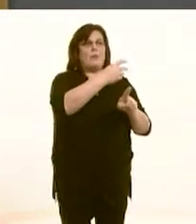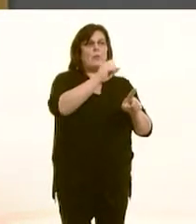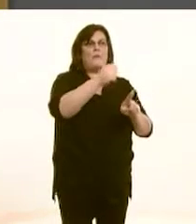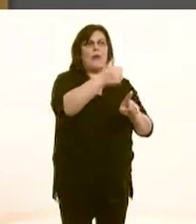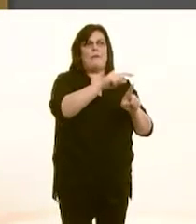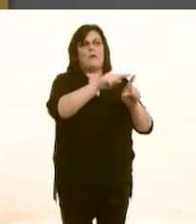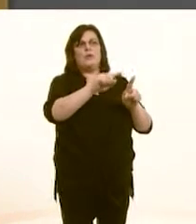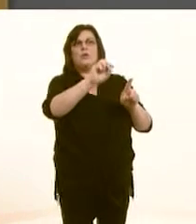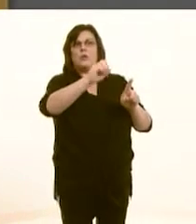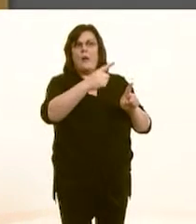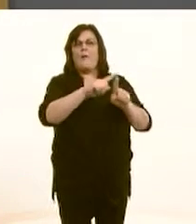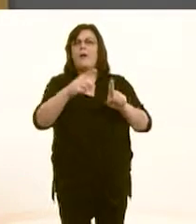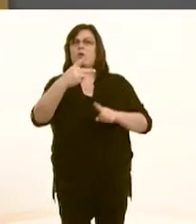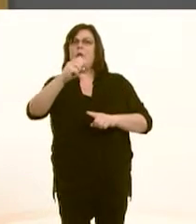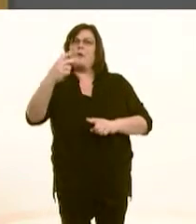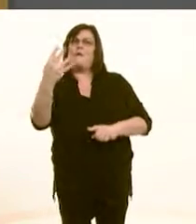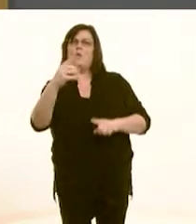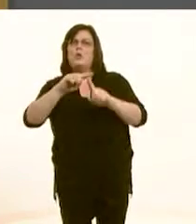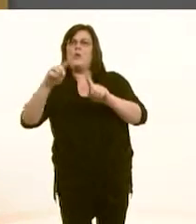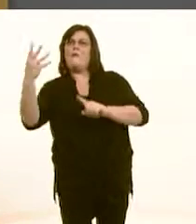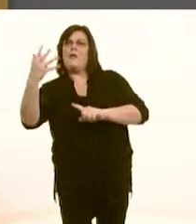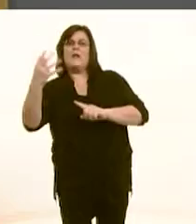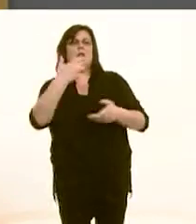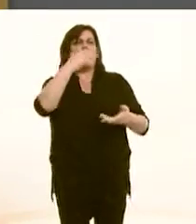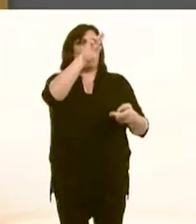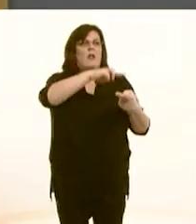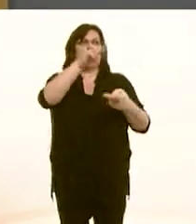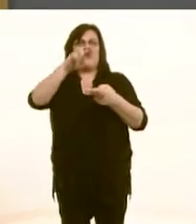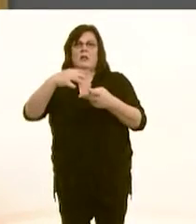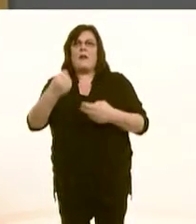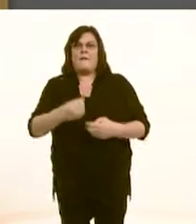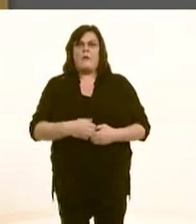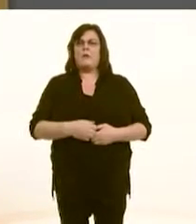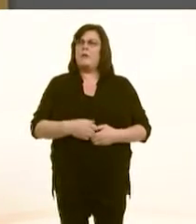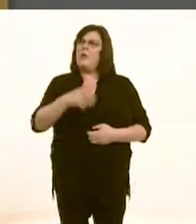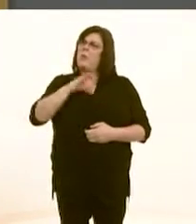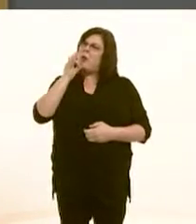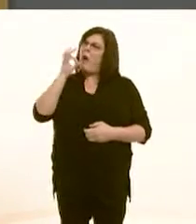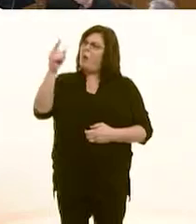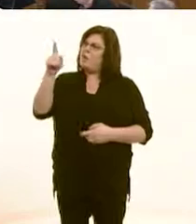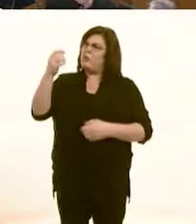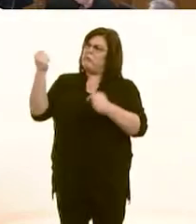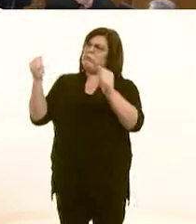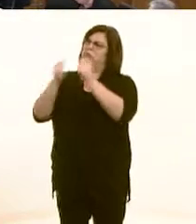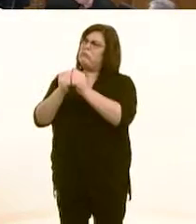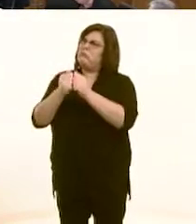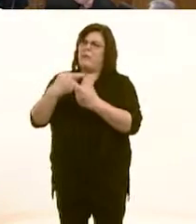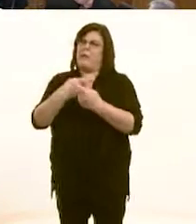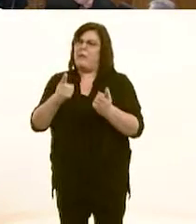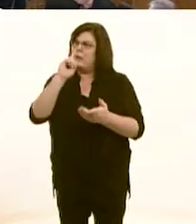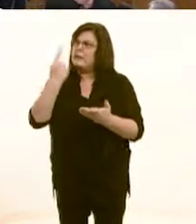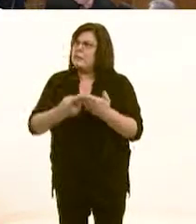2011-12 and 2014-15. Can you tell us, please, was this done with the approval of your government? No,